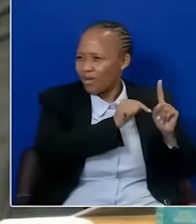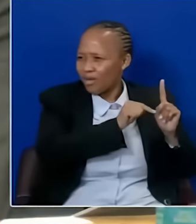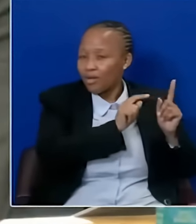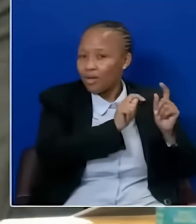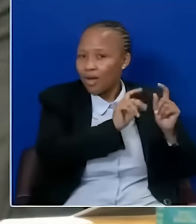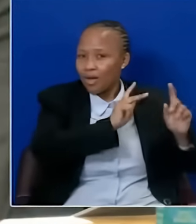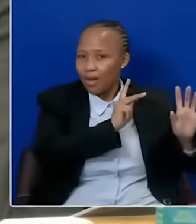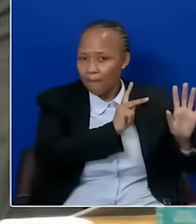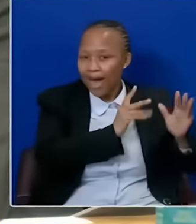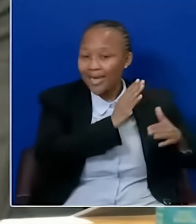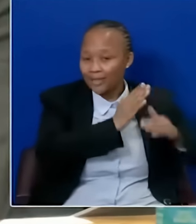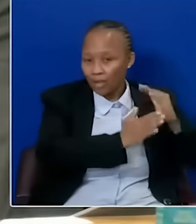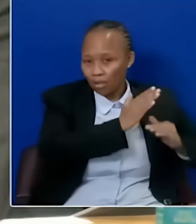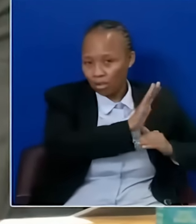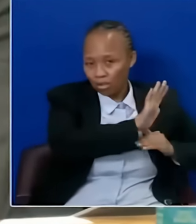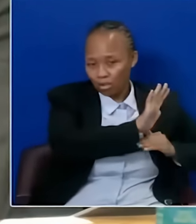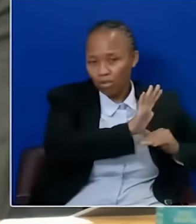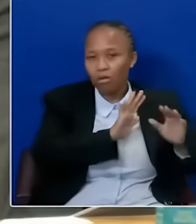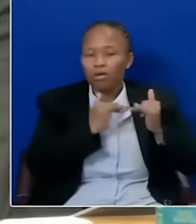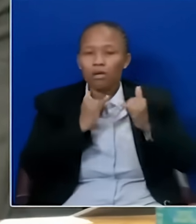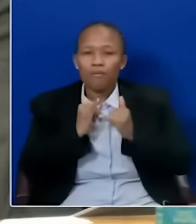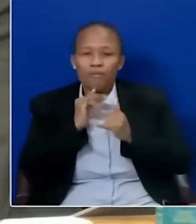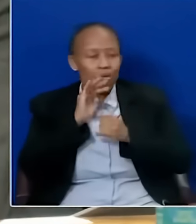from those weapons